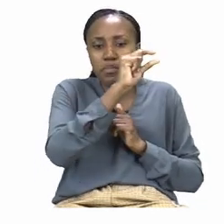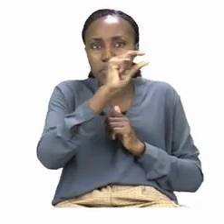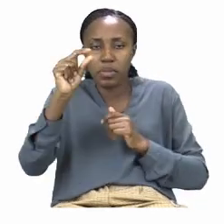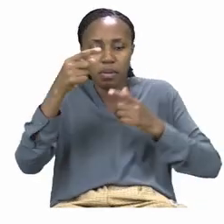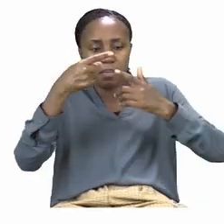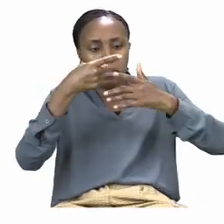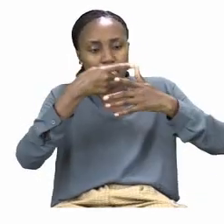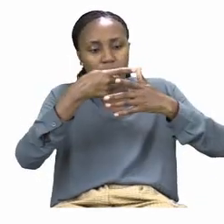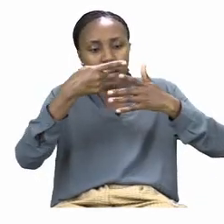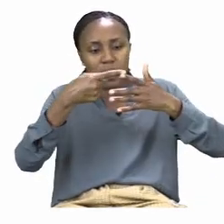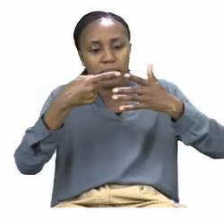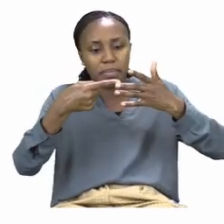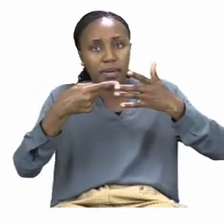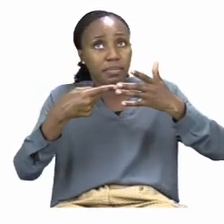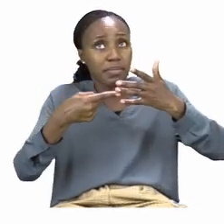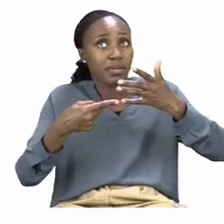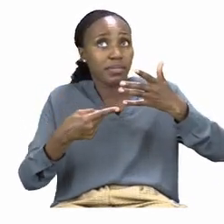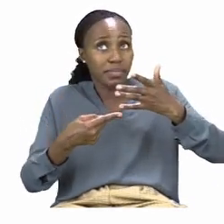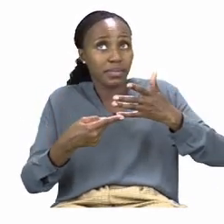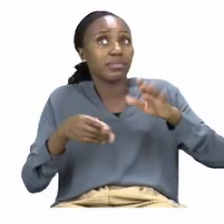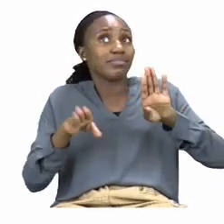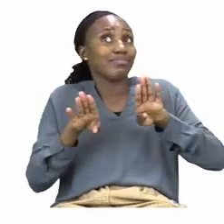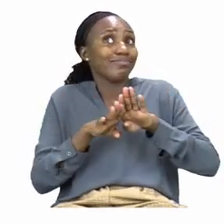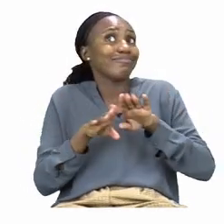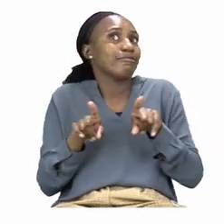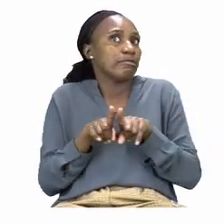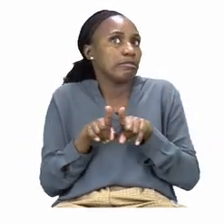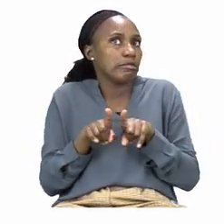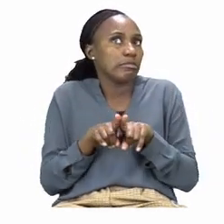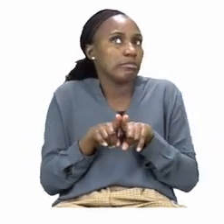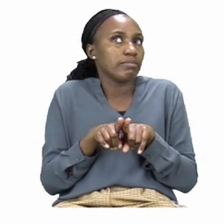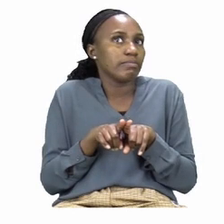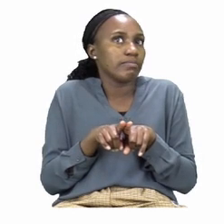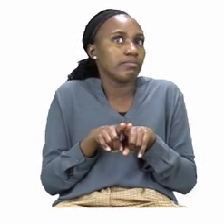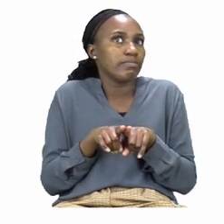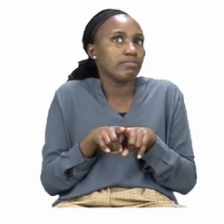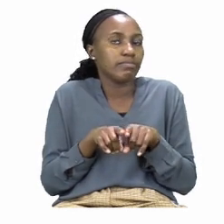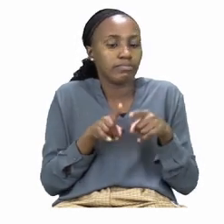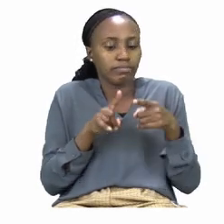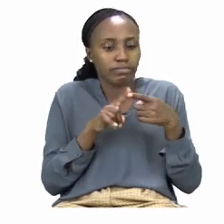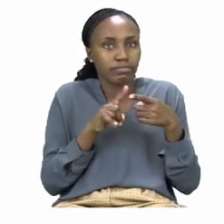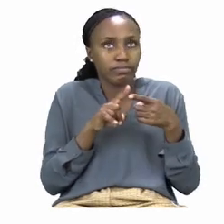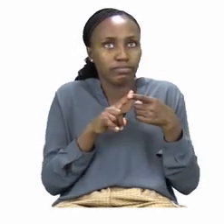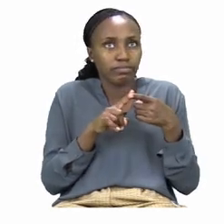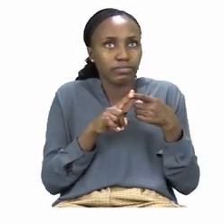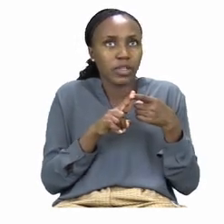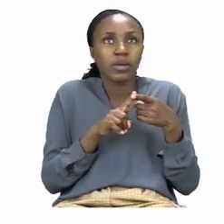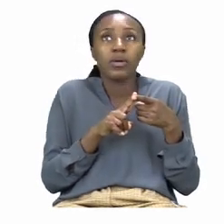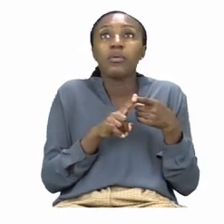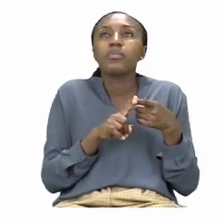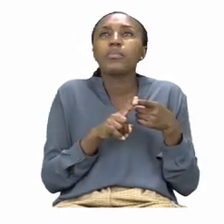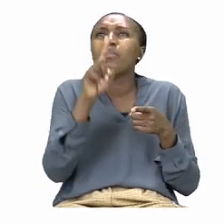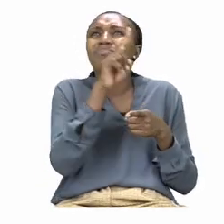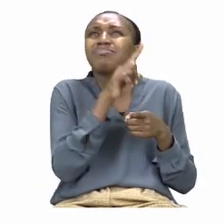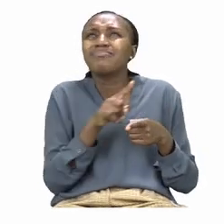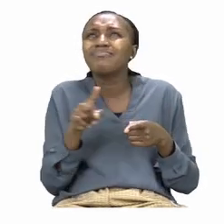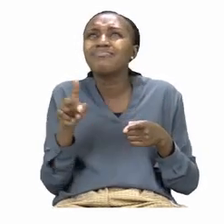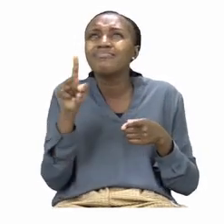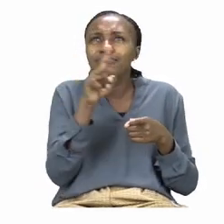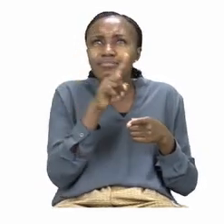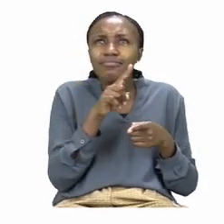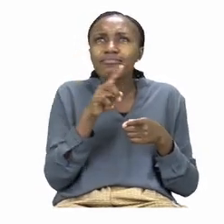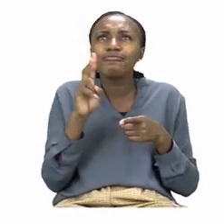same with the following sentences. It says, circle the correct